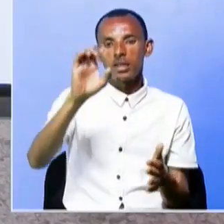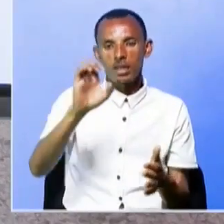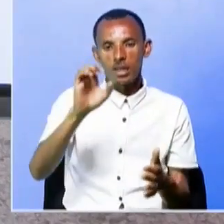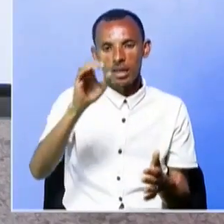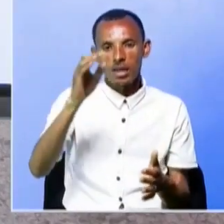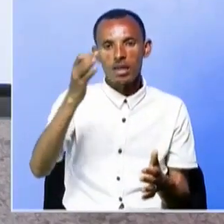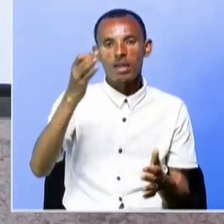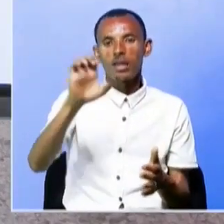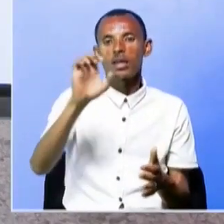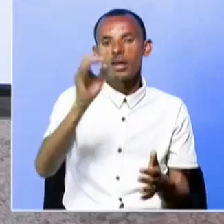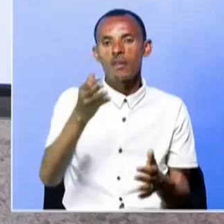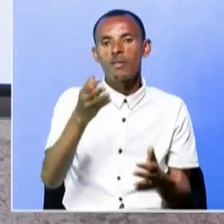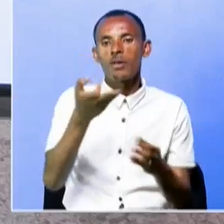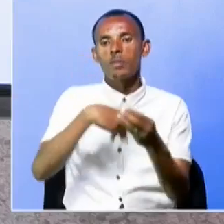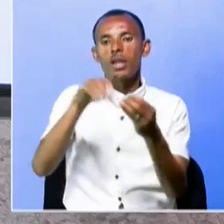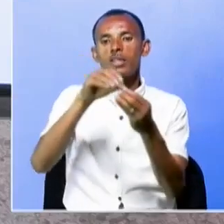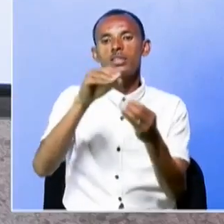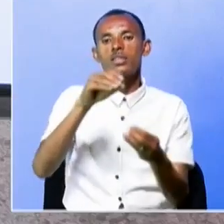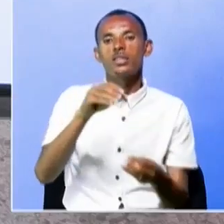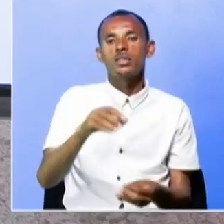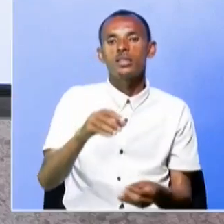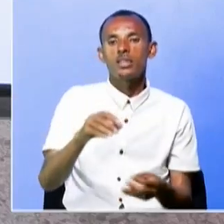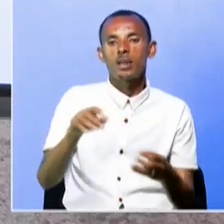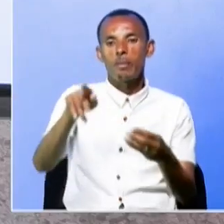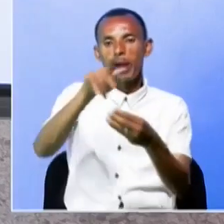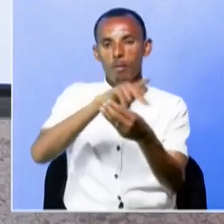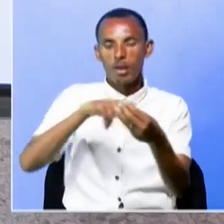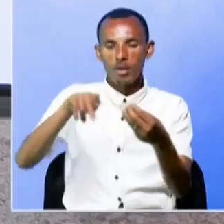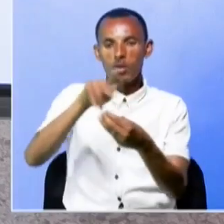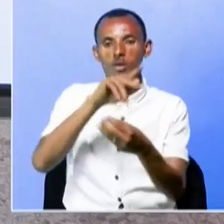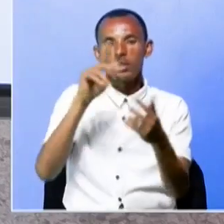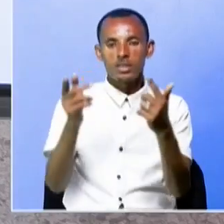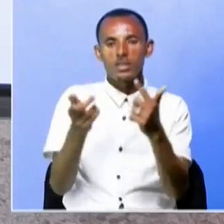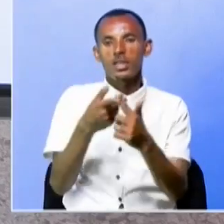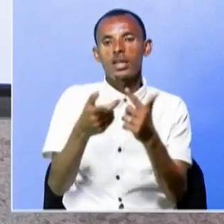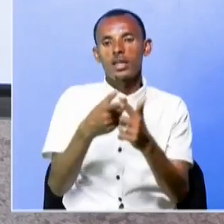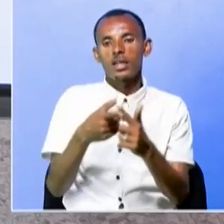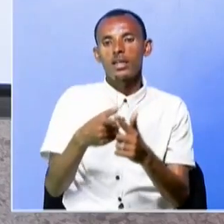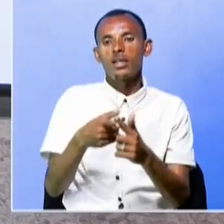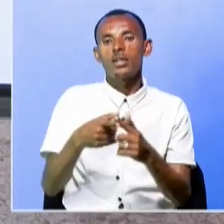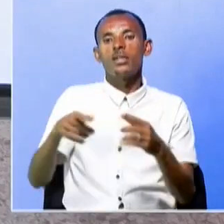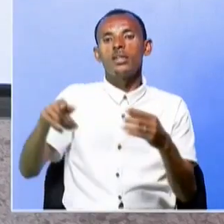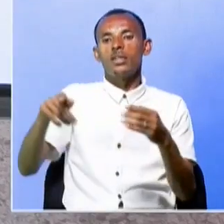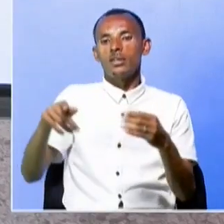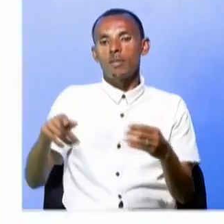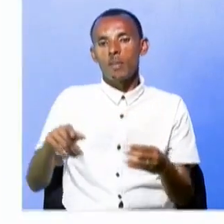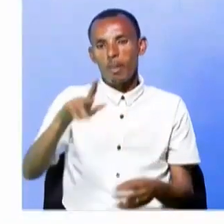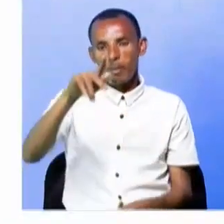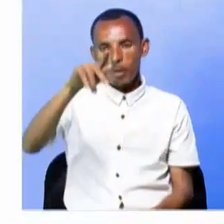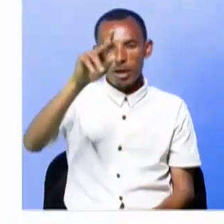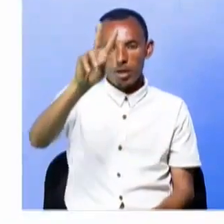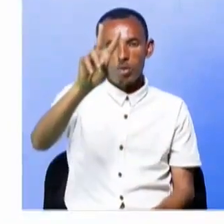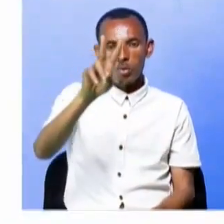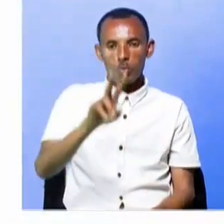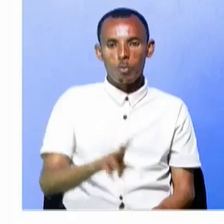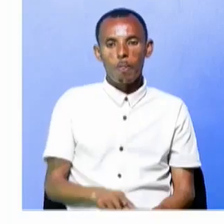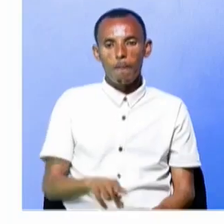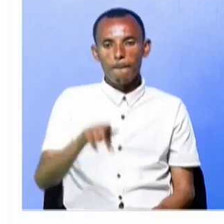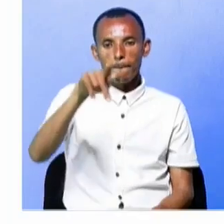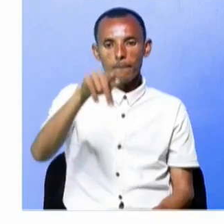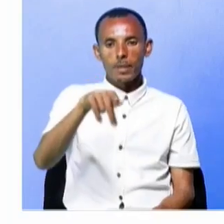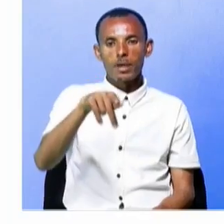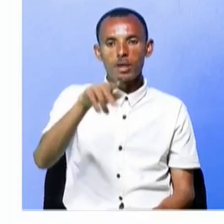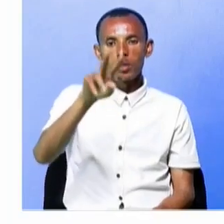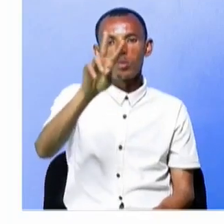plus FD means the perimeter of the second triangle, right? This is P2,